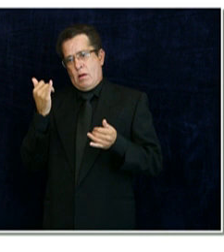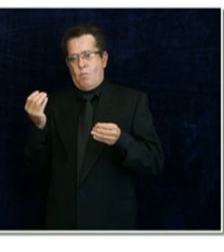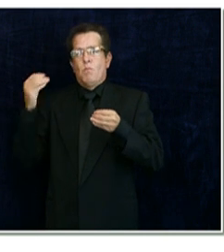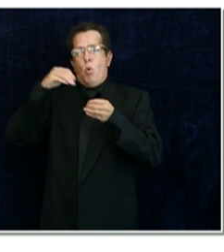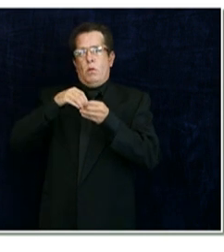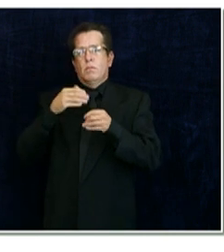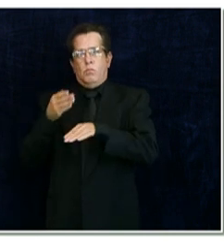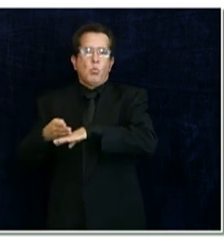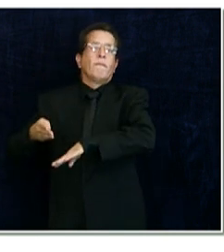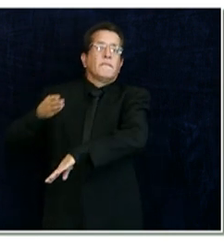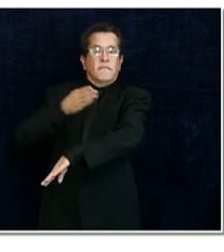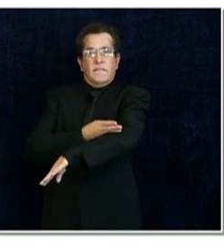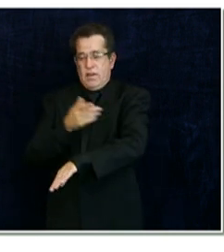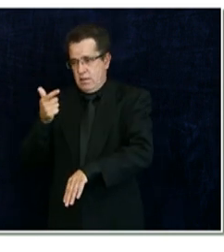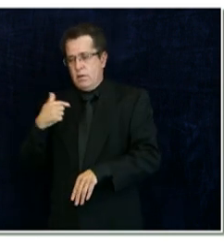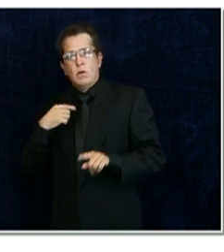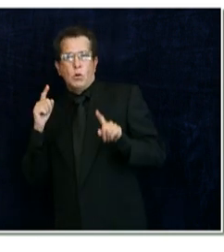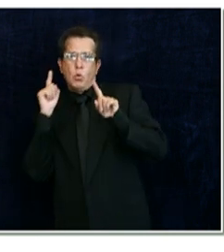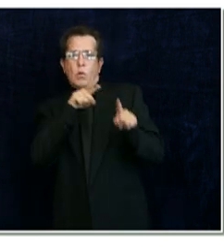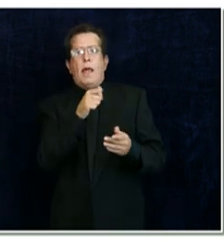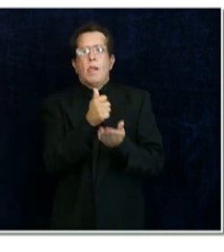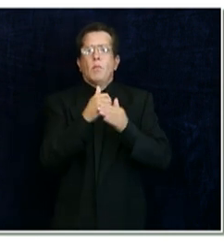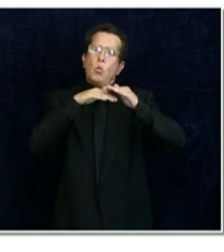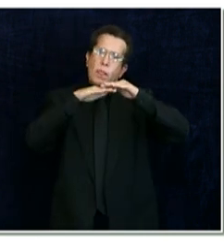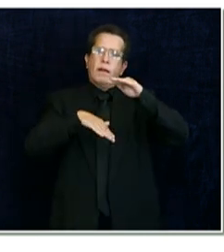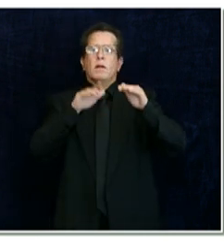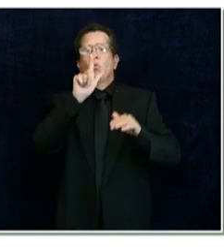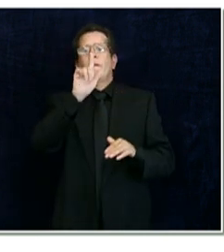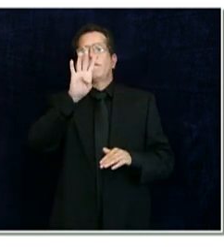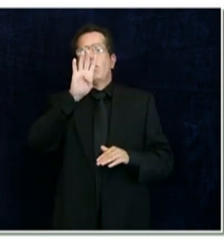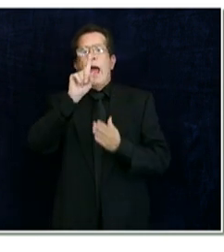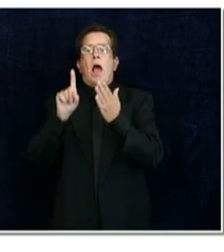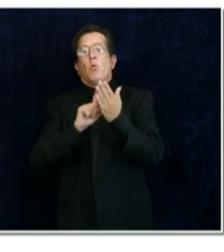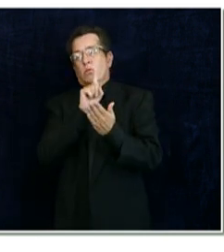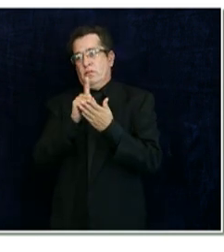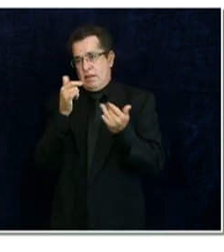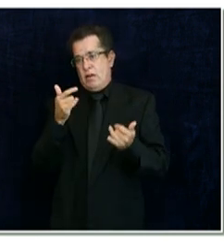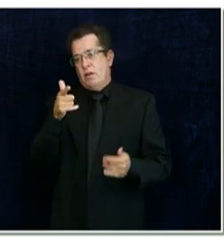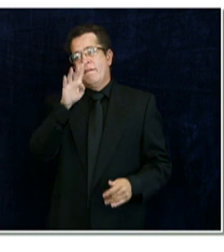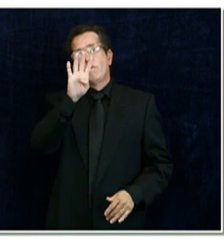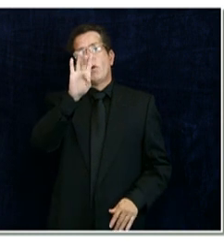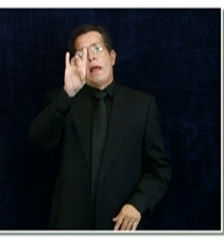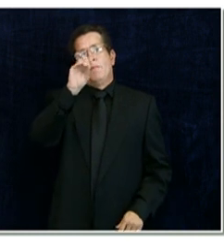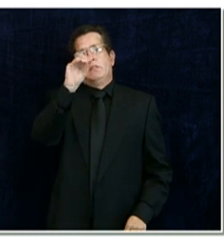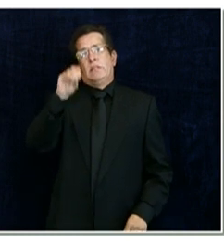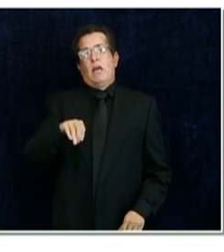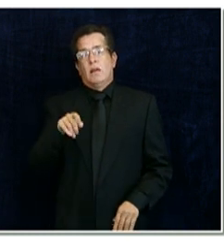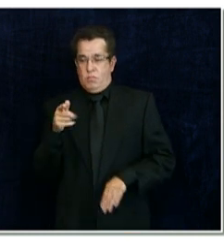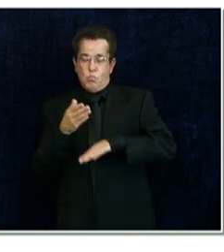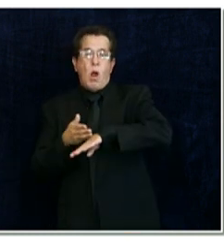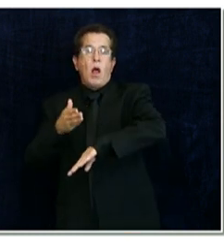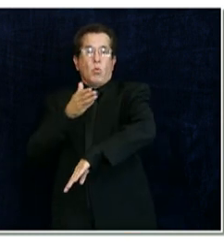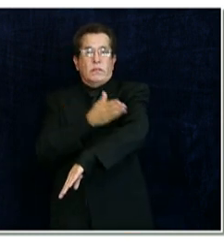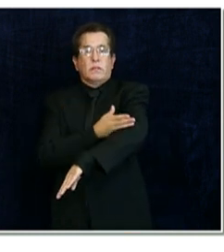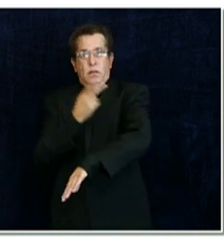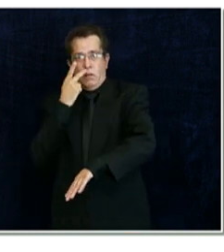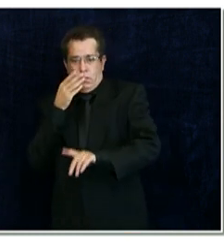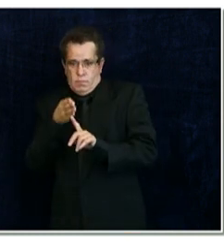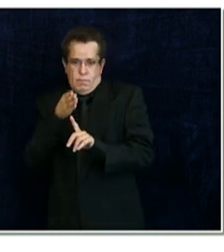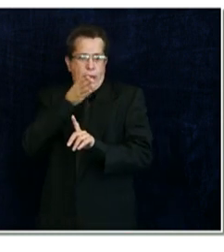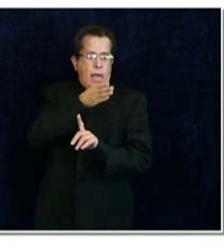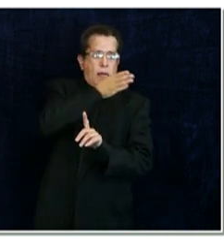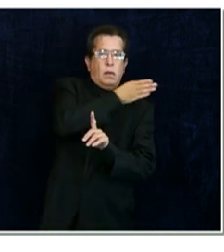investigations initiated within 24 hours is at 48%. To put in context of the progress we're making, if you just looked at the last 3